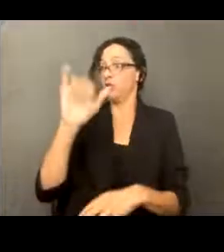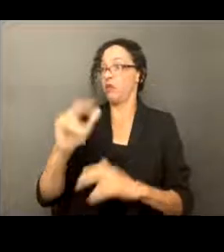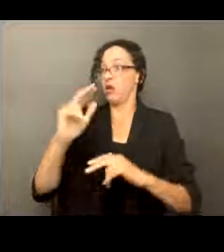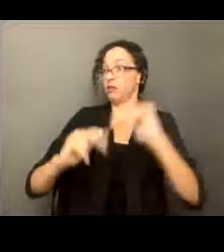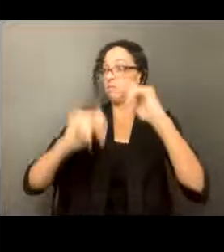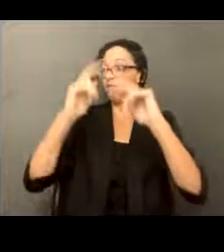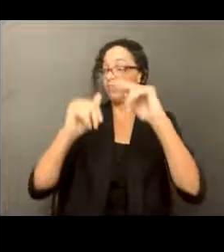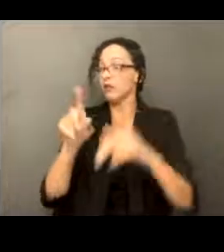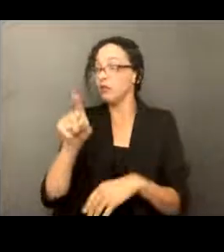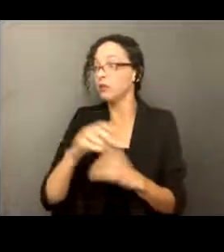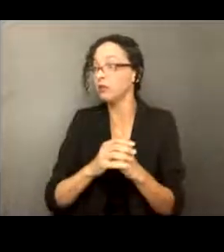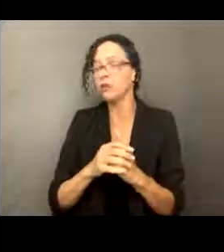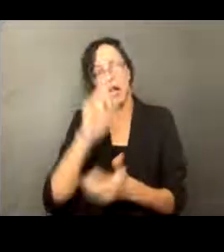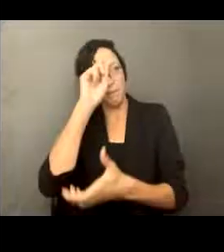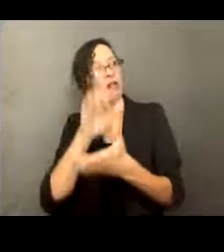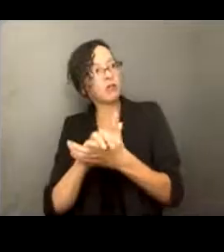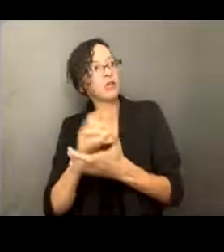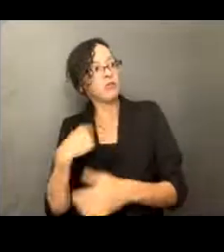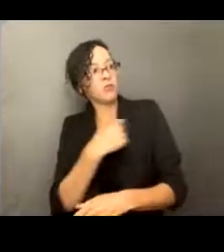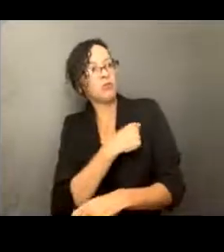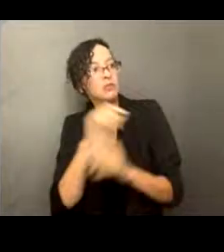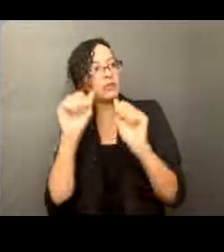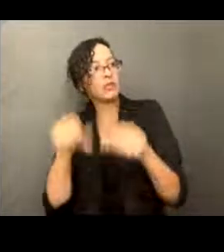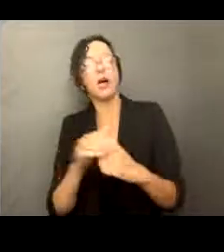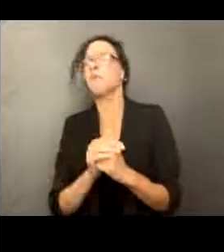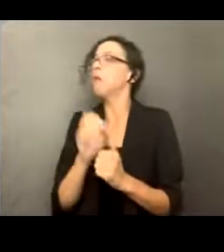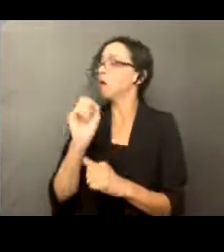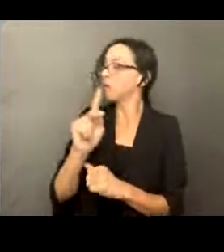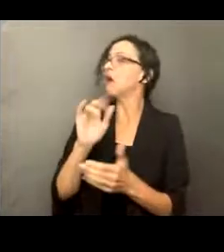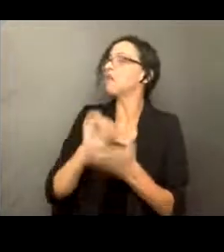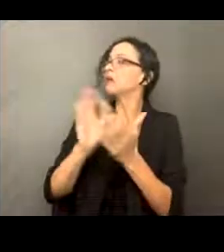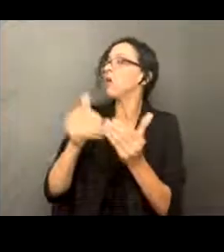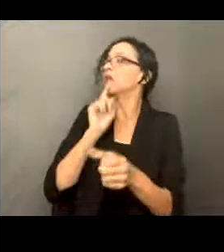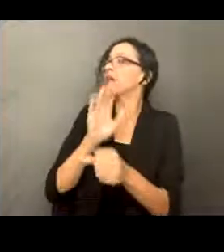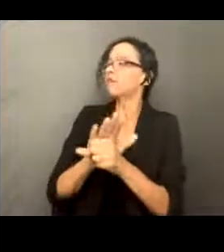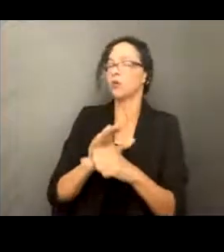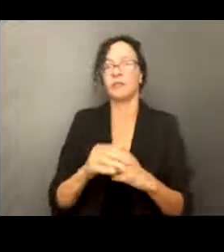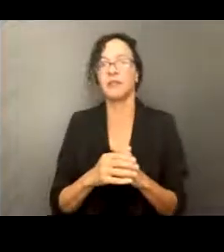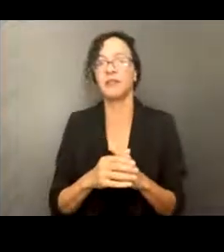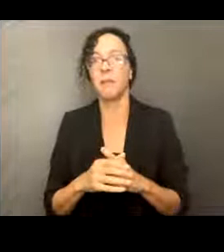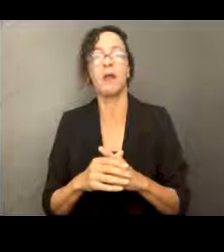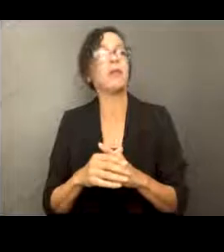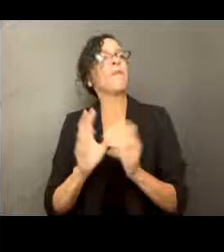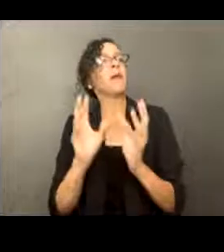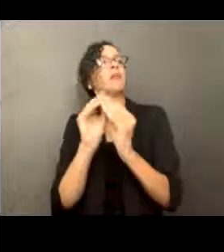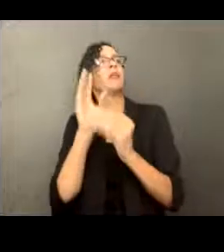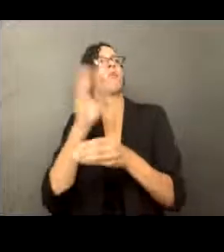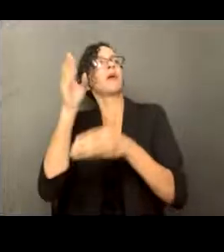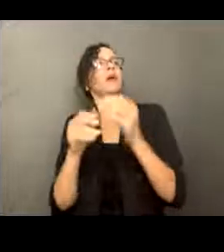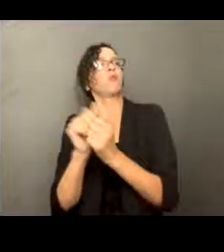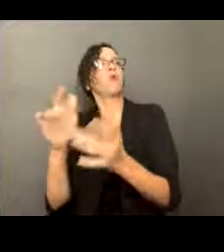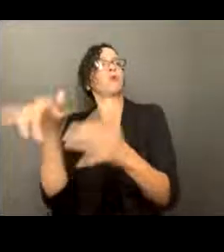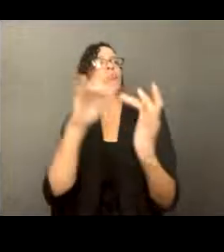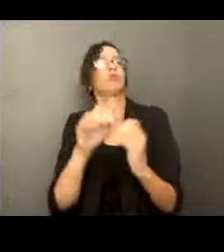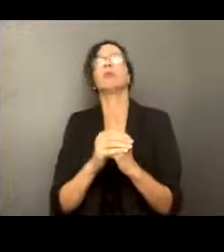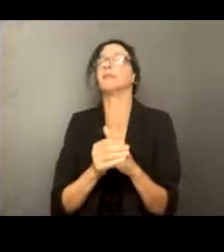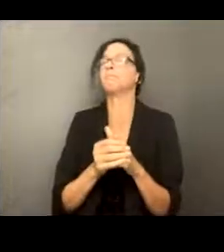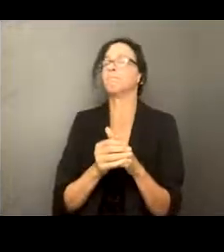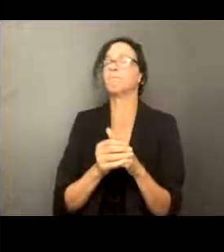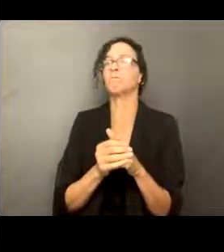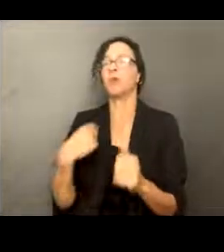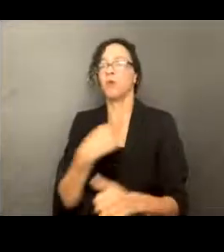I believe we are. Okay, Somewhat confirming. The meeting will be in that facility. okay, yeah. Well, there you go. So we'll at least know where the meeting